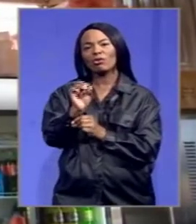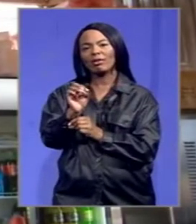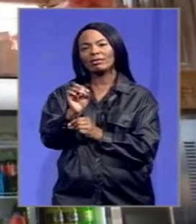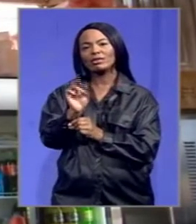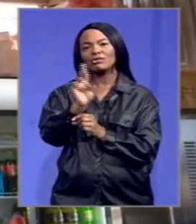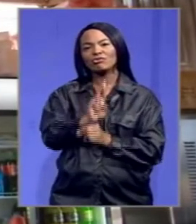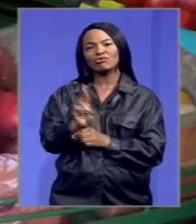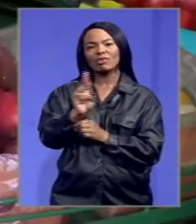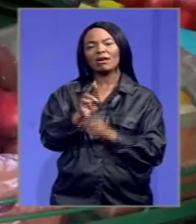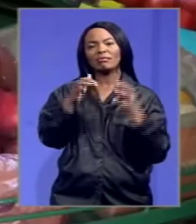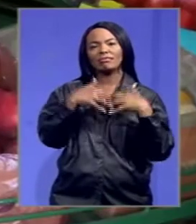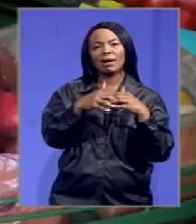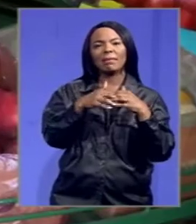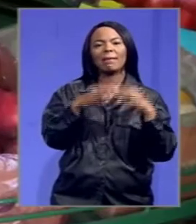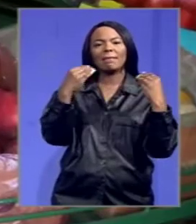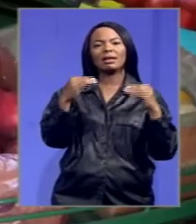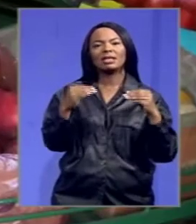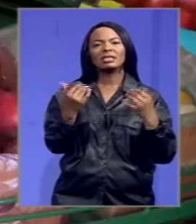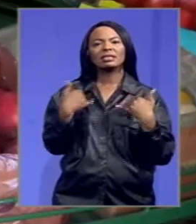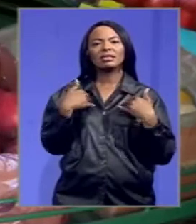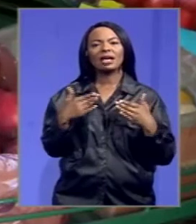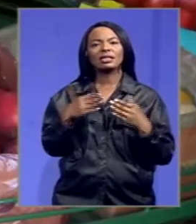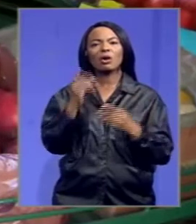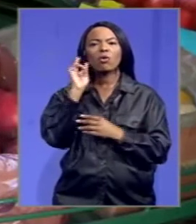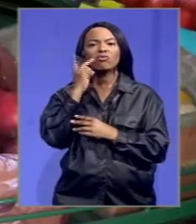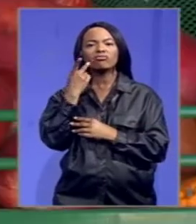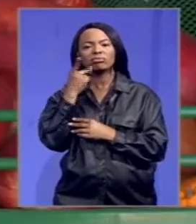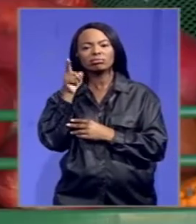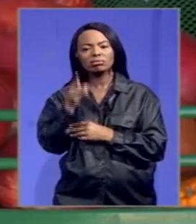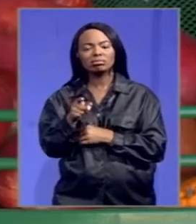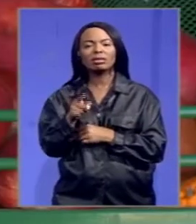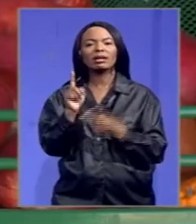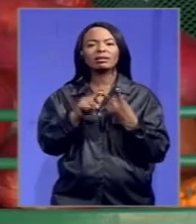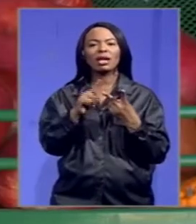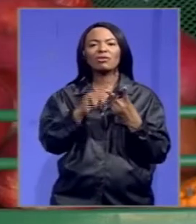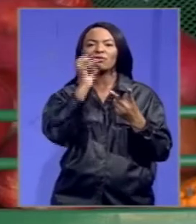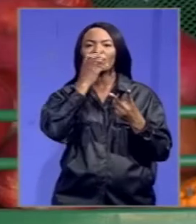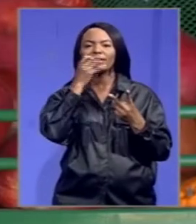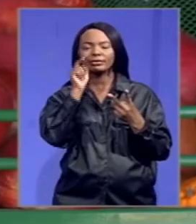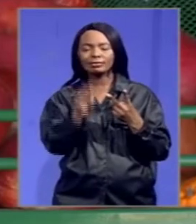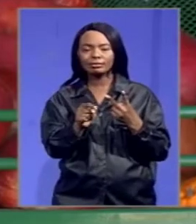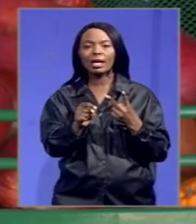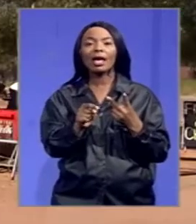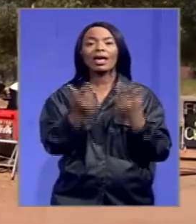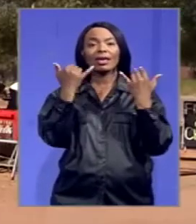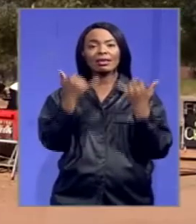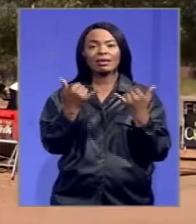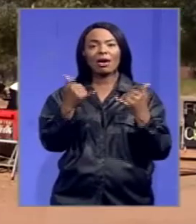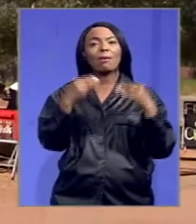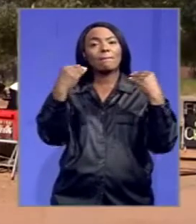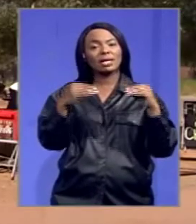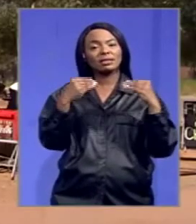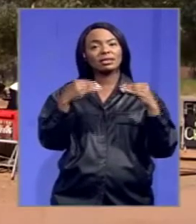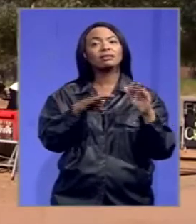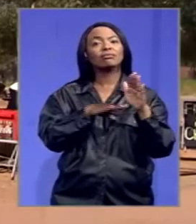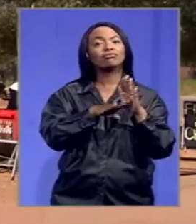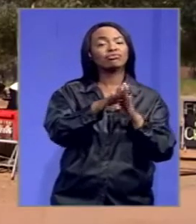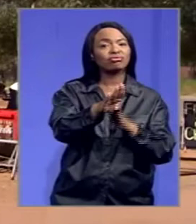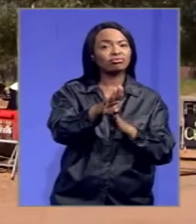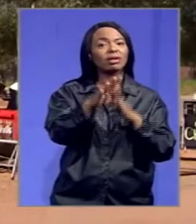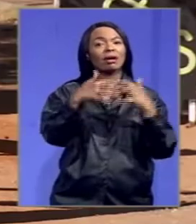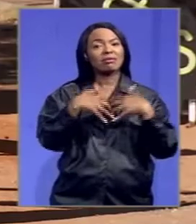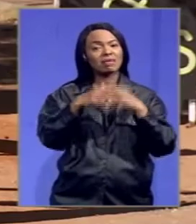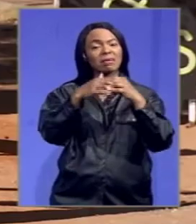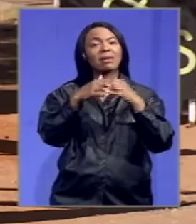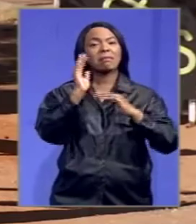kgona go qala kgwebo ya go rekisa meroho le ditholwana. Kgwebo ya hae e ile ya hola mme jwale o na le lebenkele la hae. Ka mile haholo